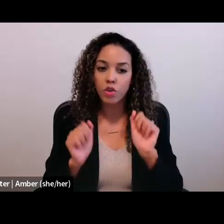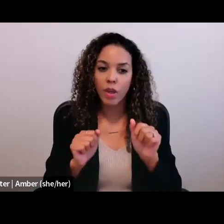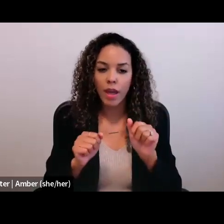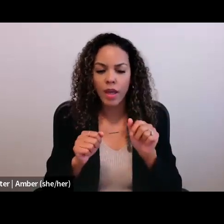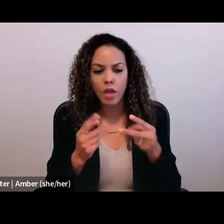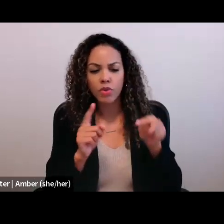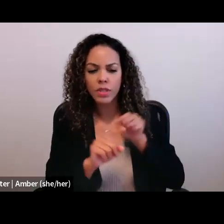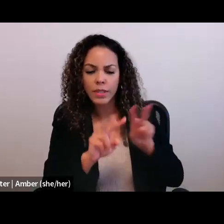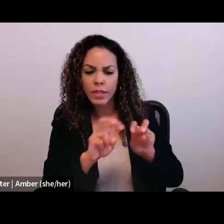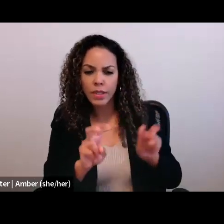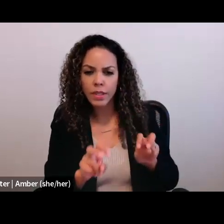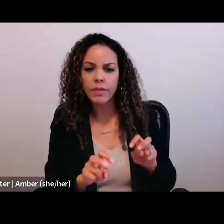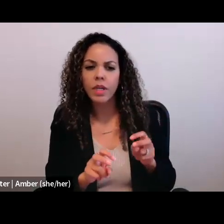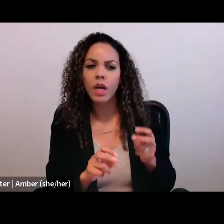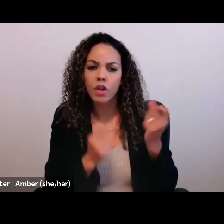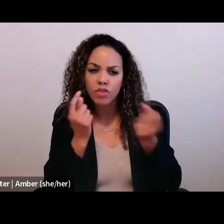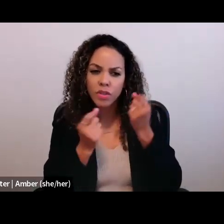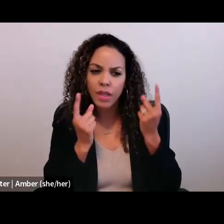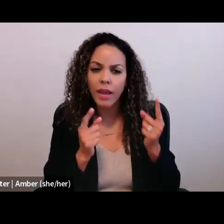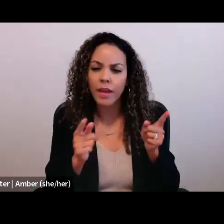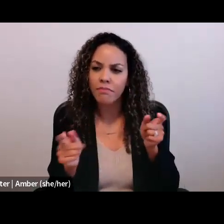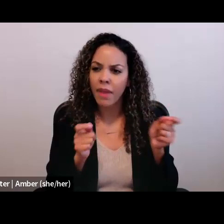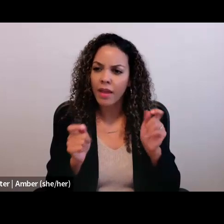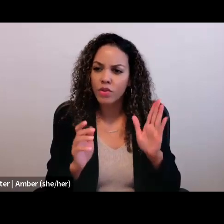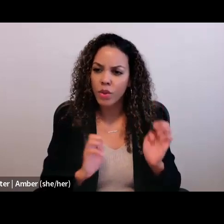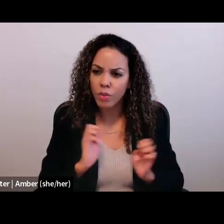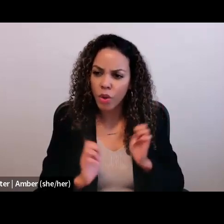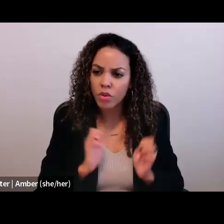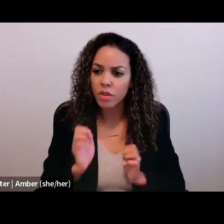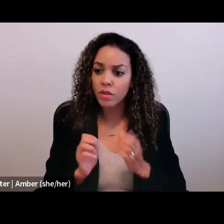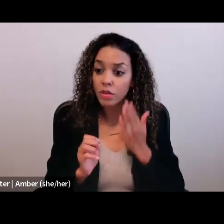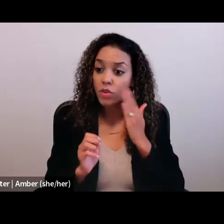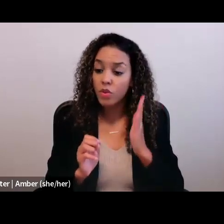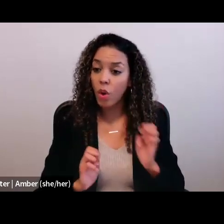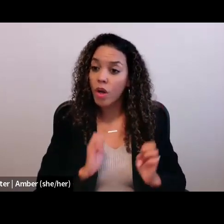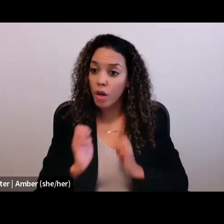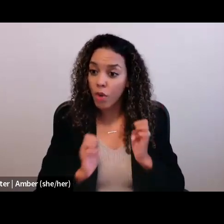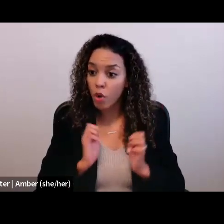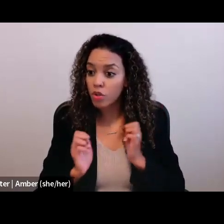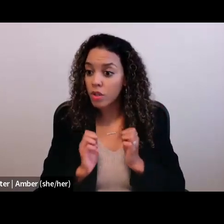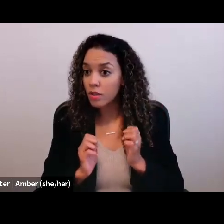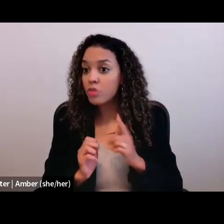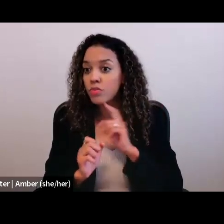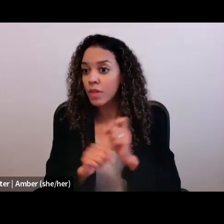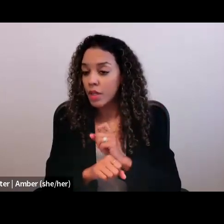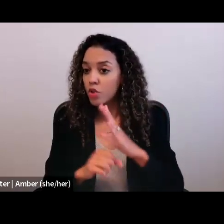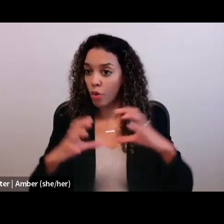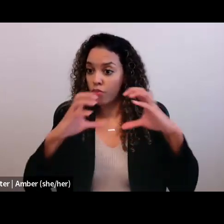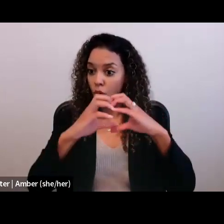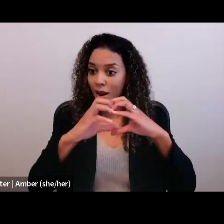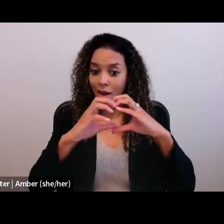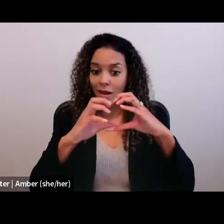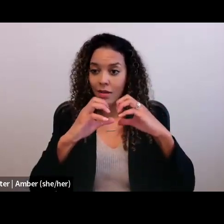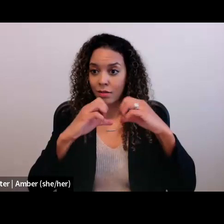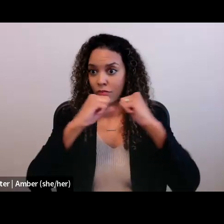and handle emotions. What does that mean? The emotions come right through the back into your limbic system here and come into